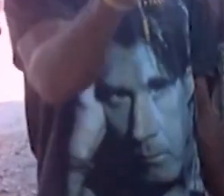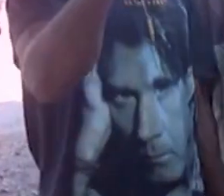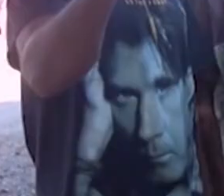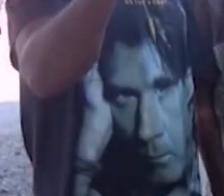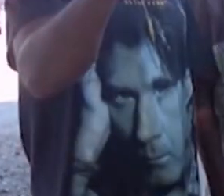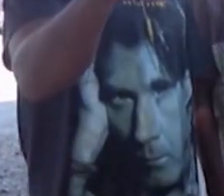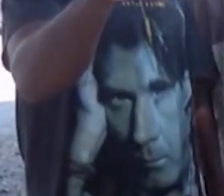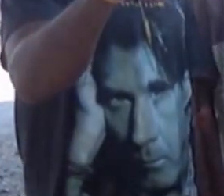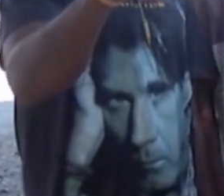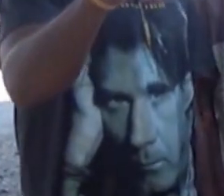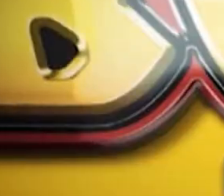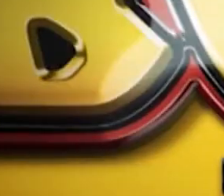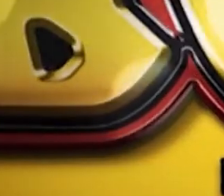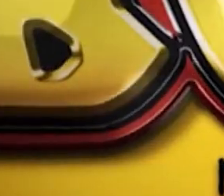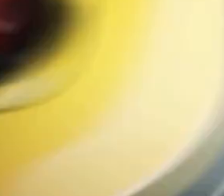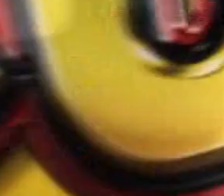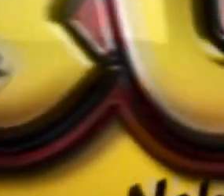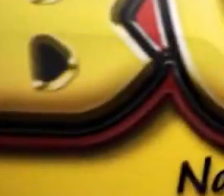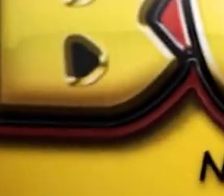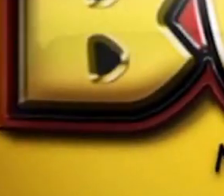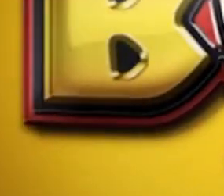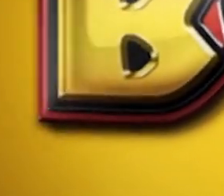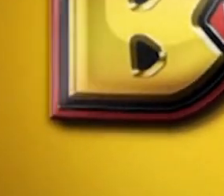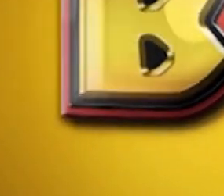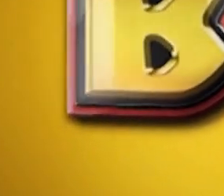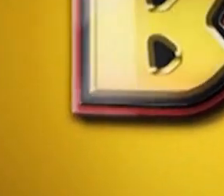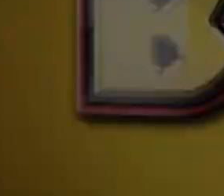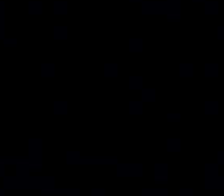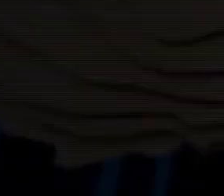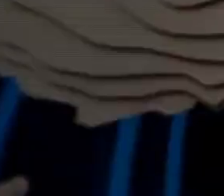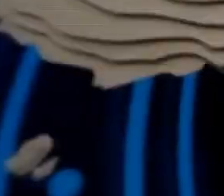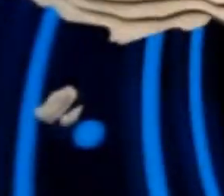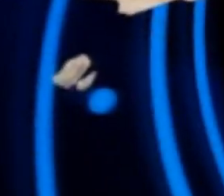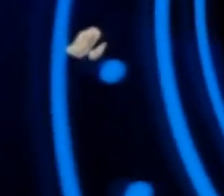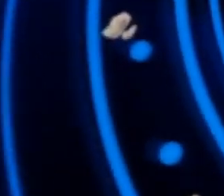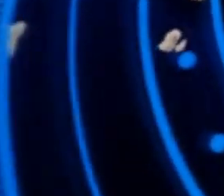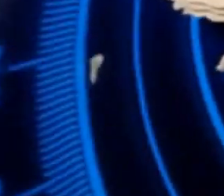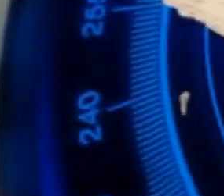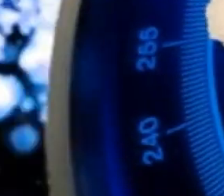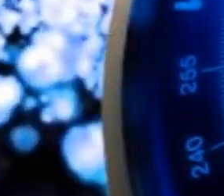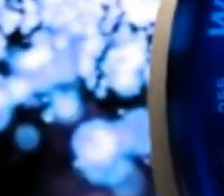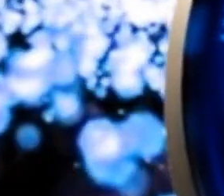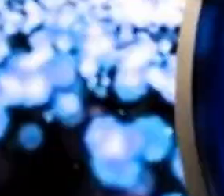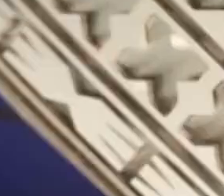FM number 2 NSR. Bula FM number 2 NSR.